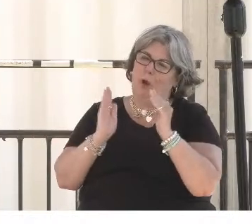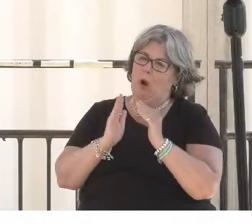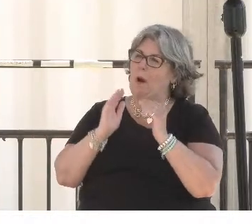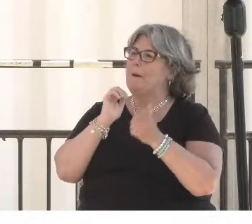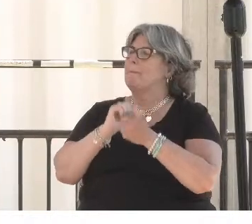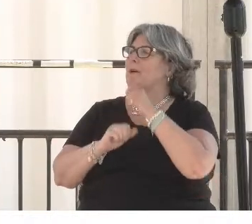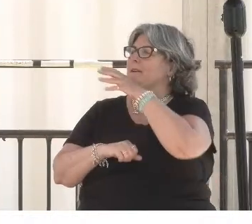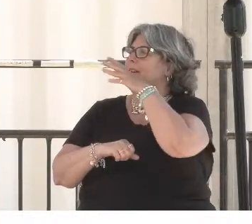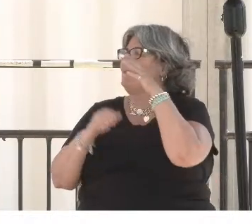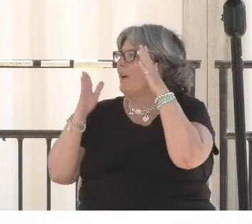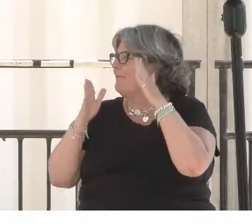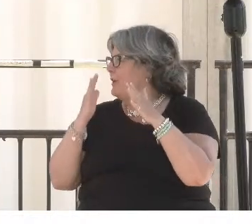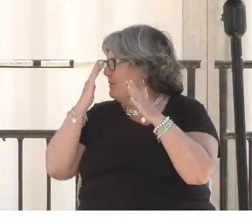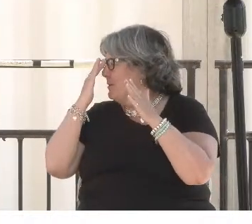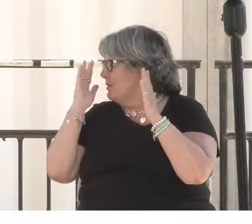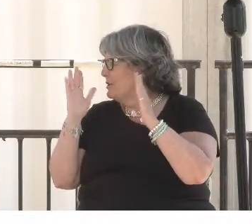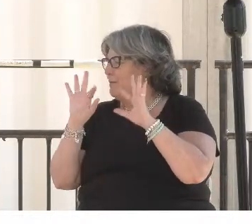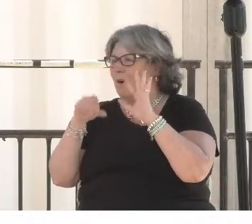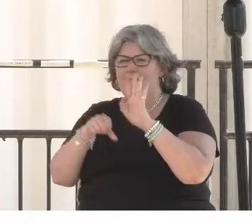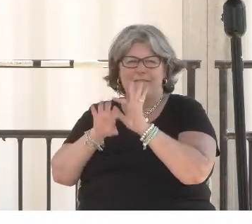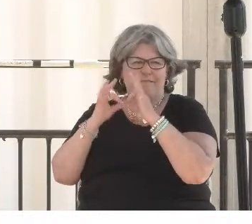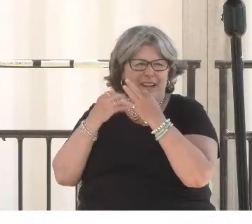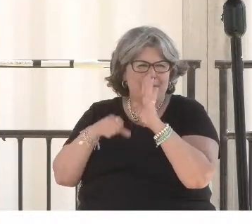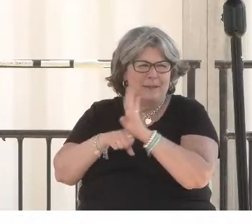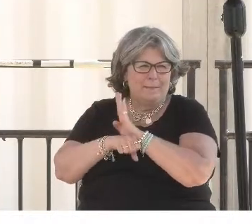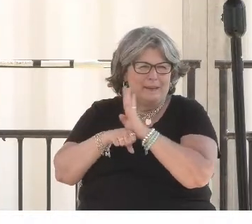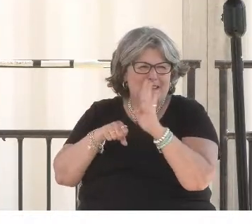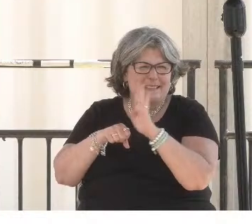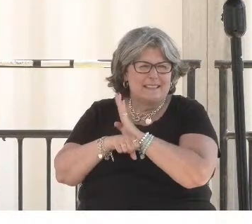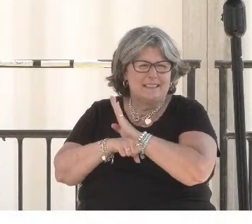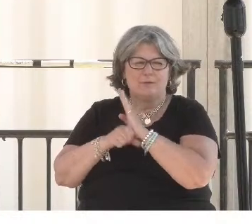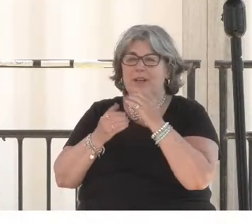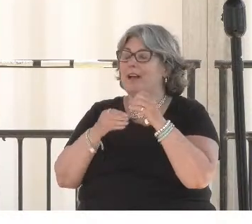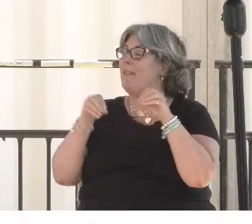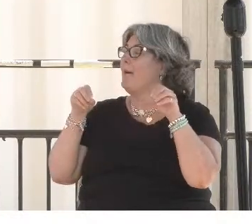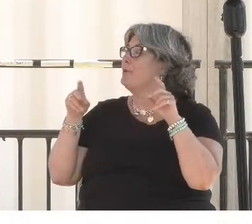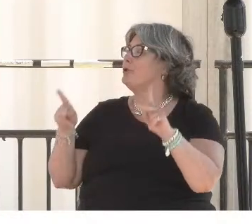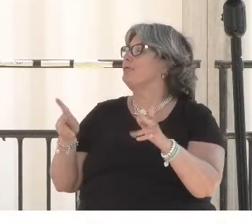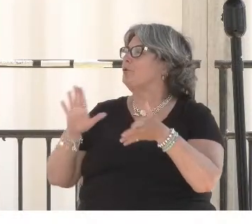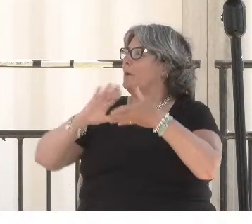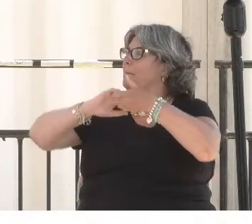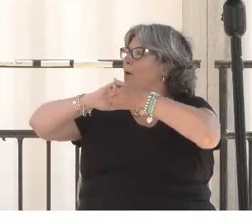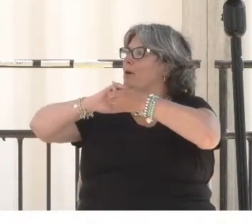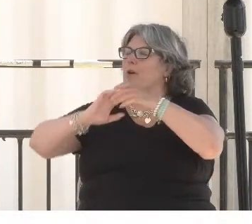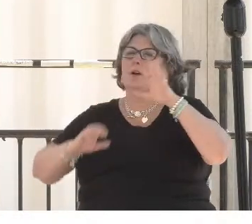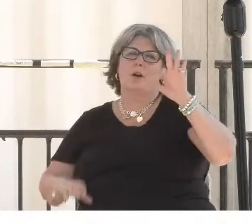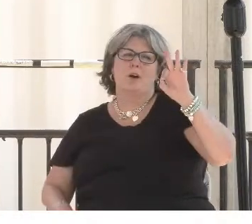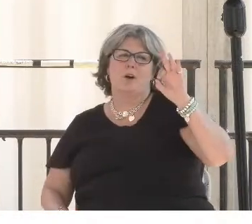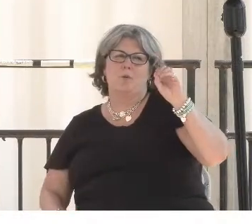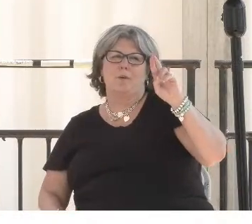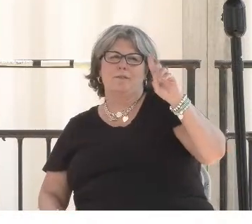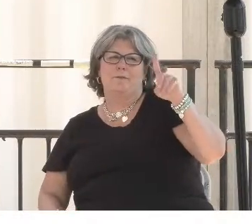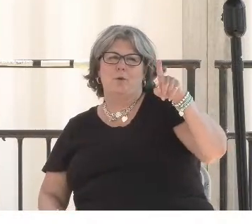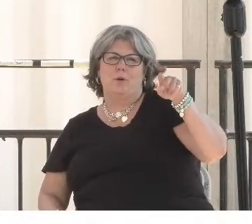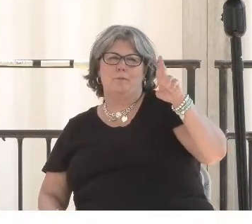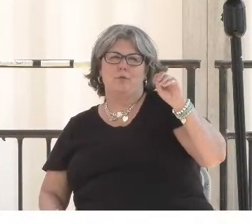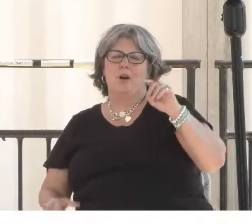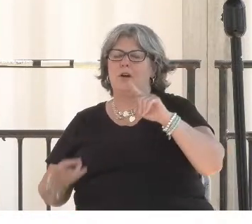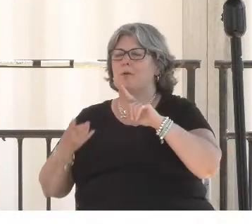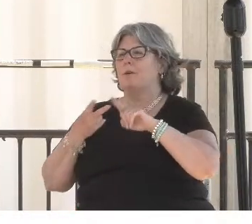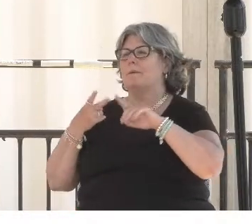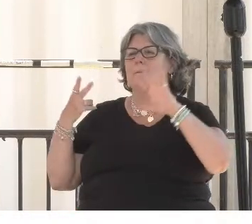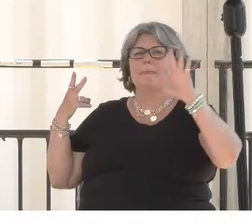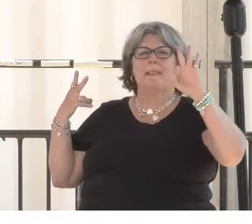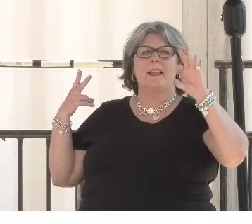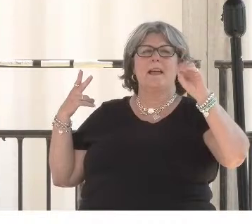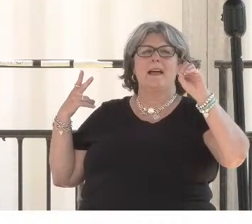our farmers are small family businesses. And so when we had the opportunity to partner with Ford Pro and Ford Motor Company to think